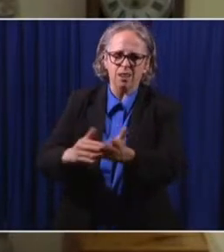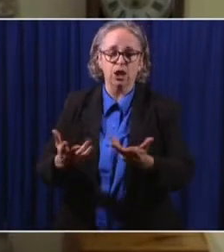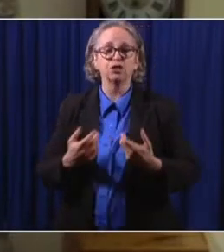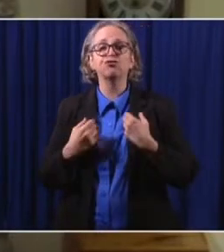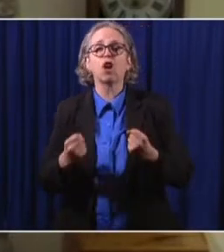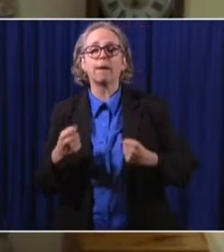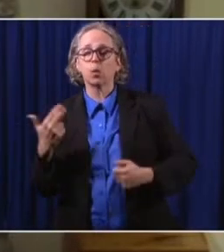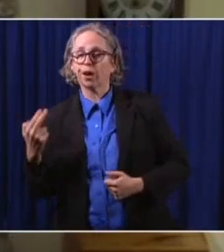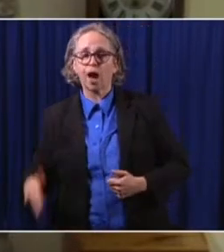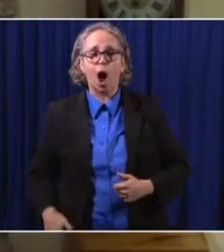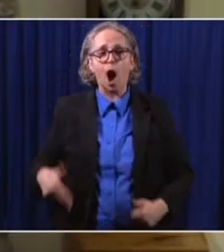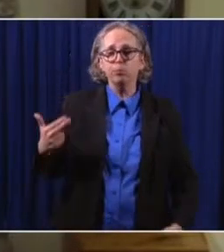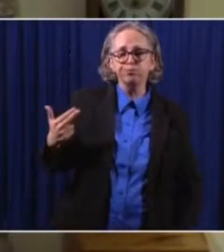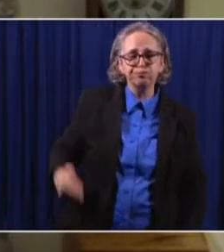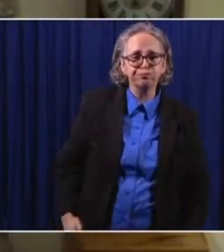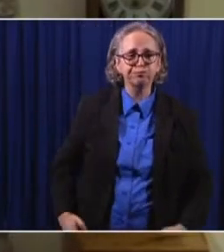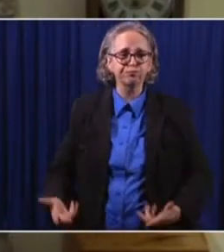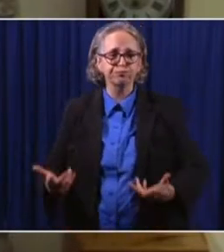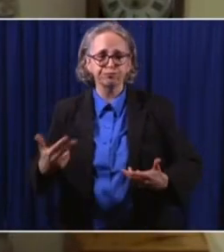their person.